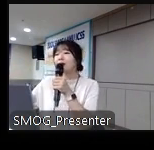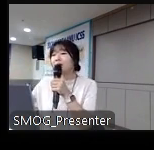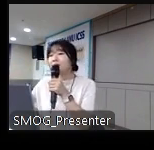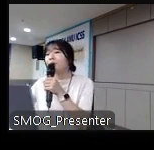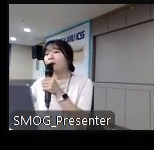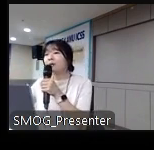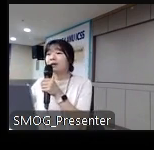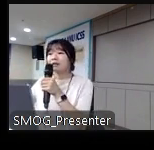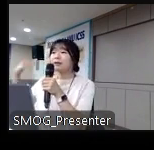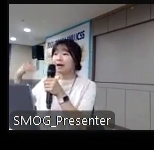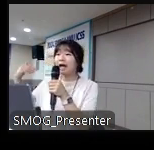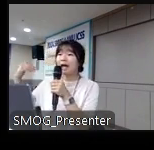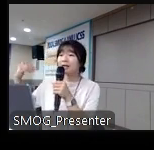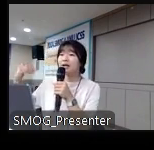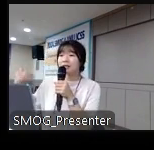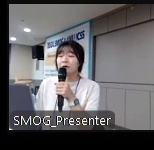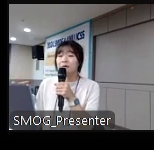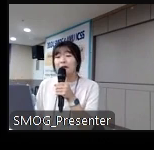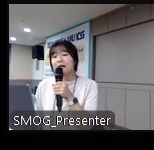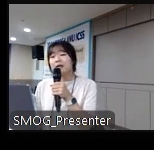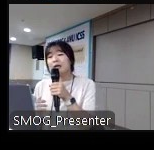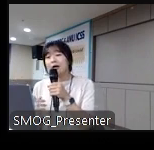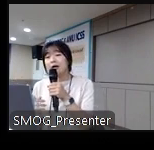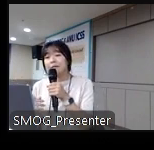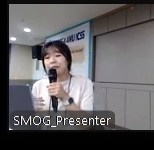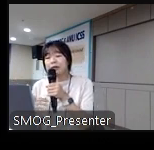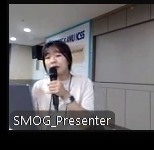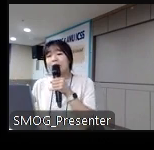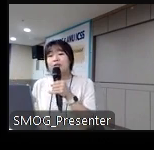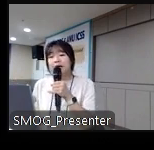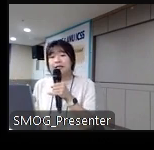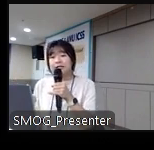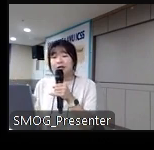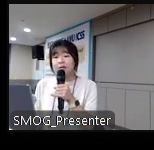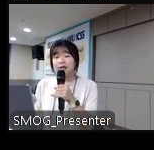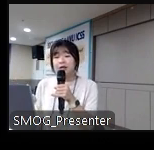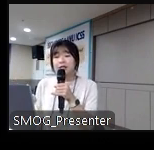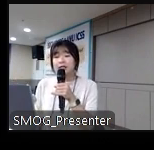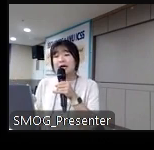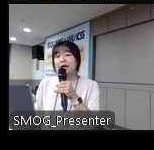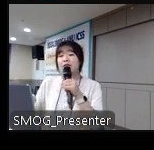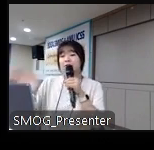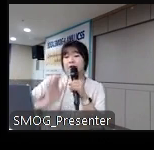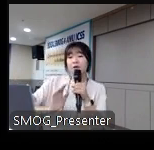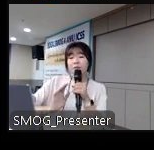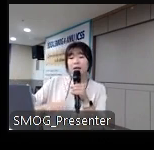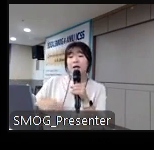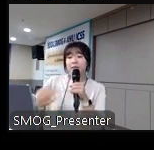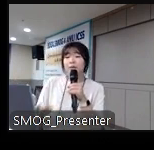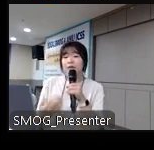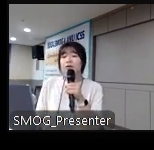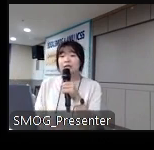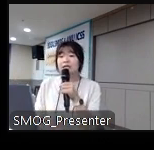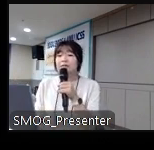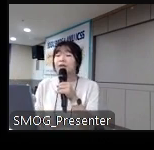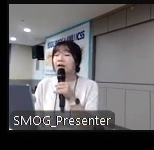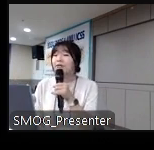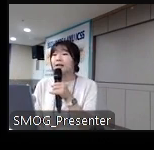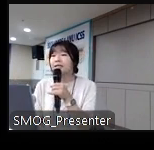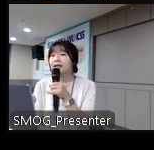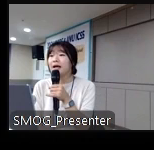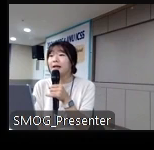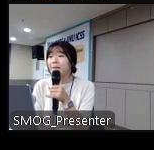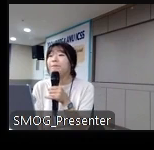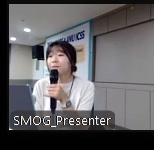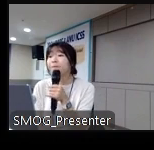another boy with a different hat. So maybe the contrast interpretation is at a different domain, but we do see similar effects